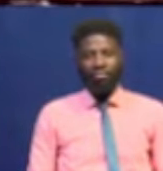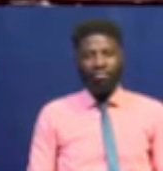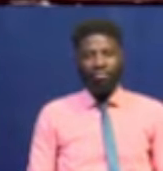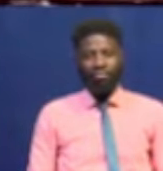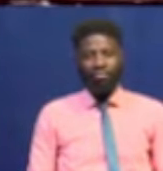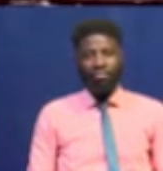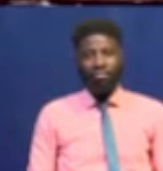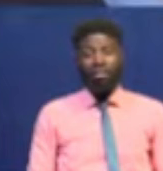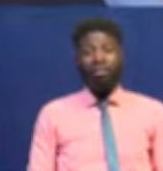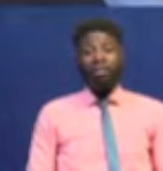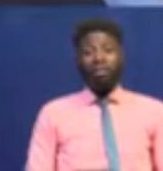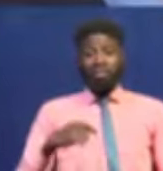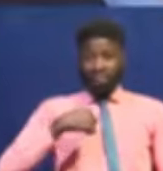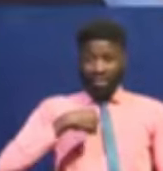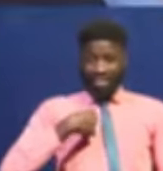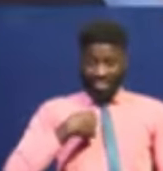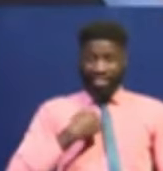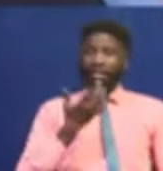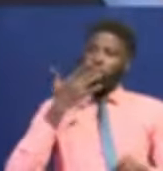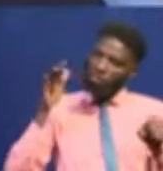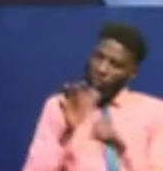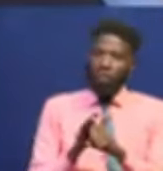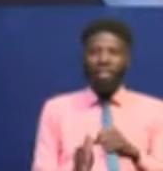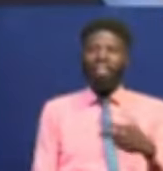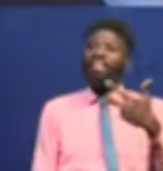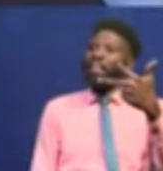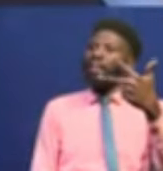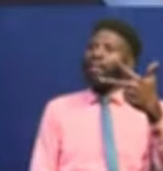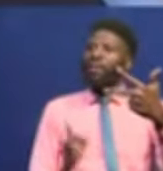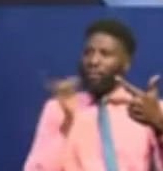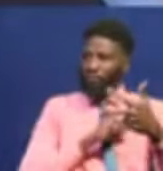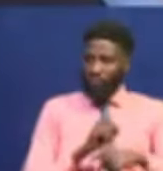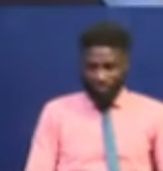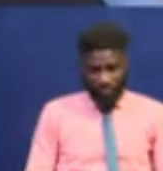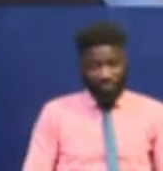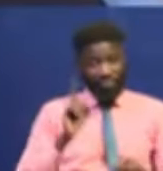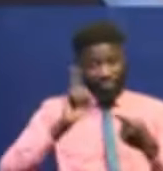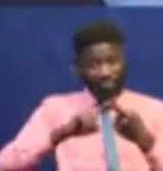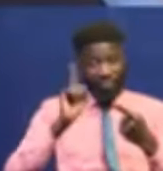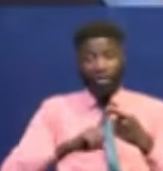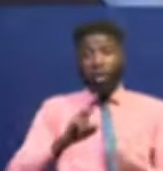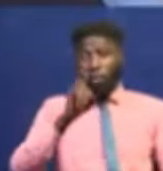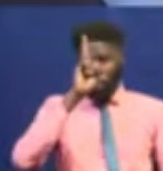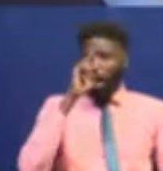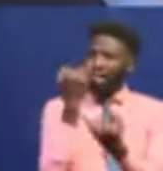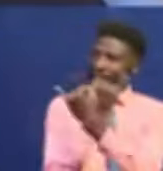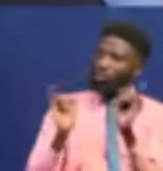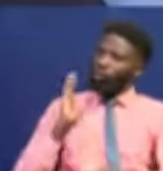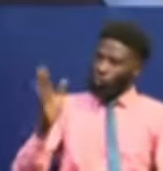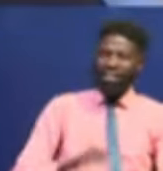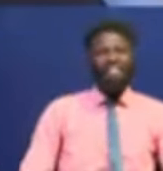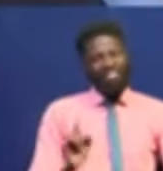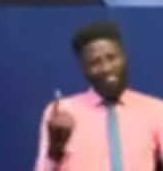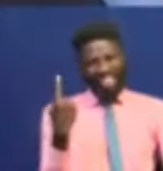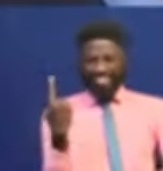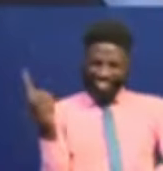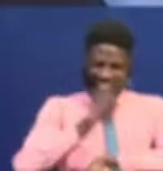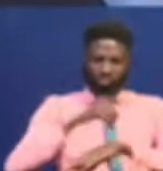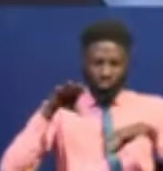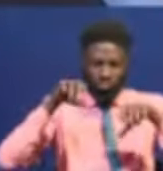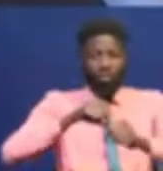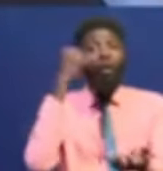I made three commitments. That I will make sure the police is independent. And I did that on my first day in office.